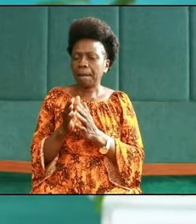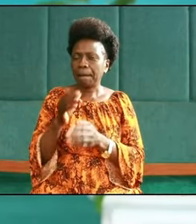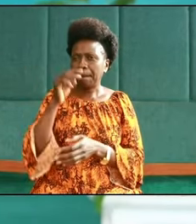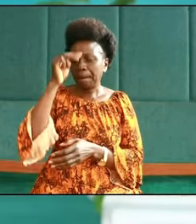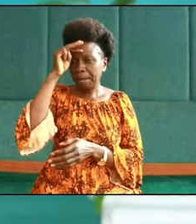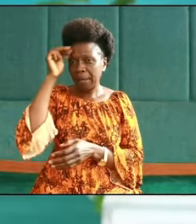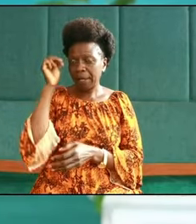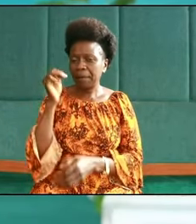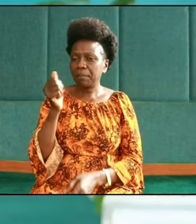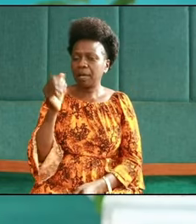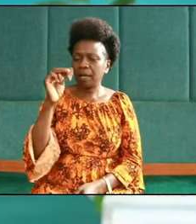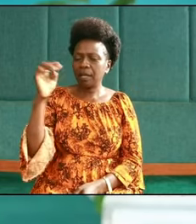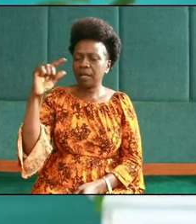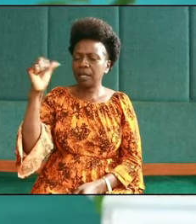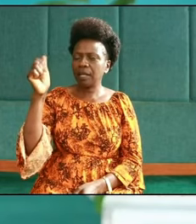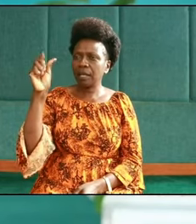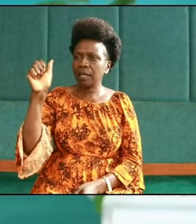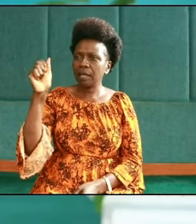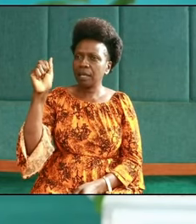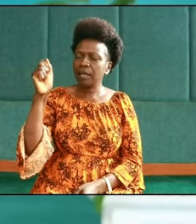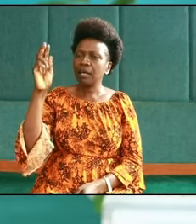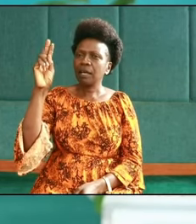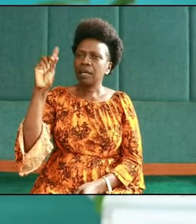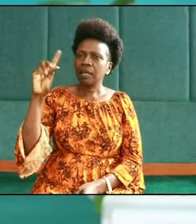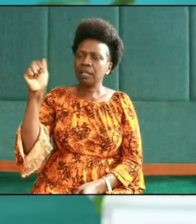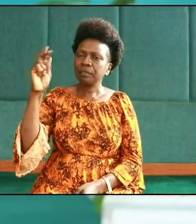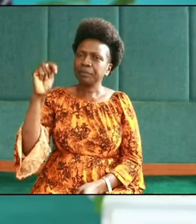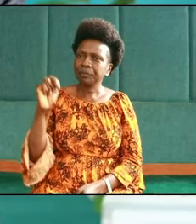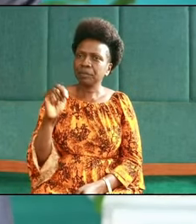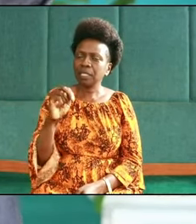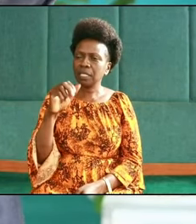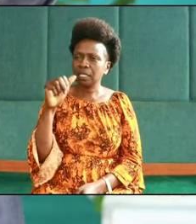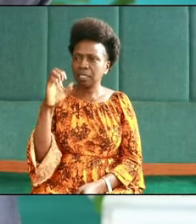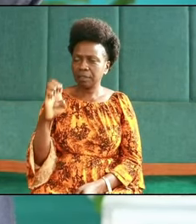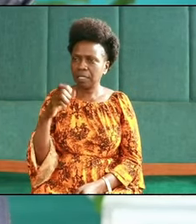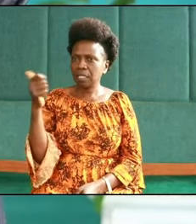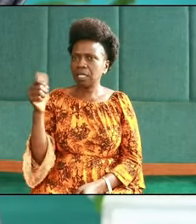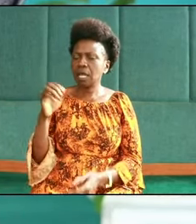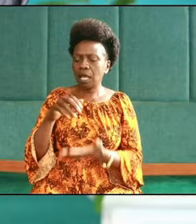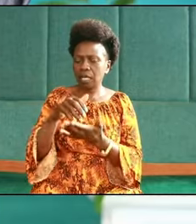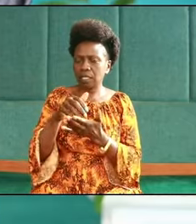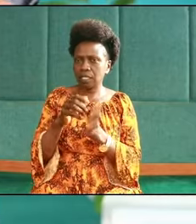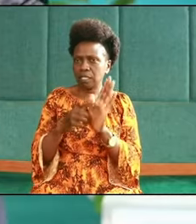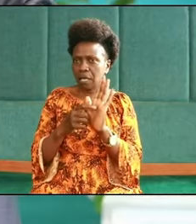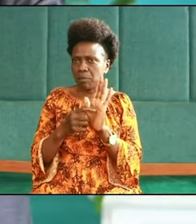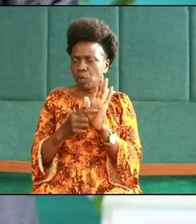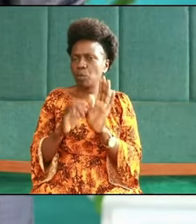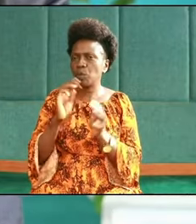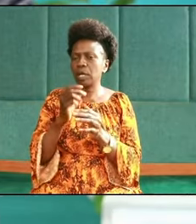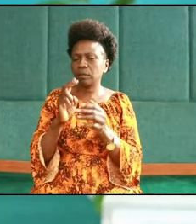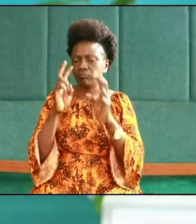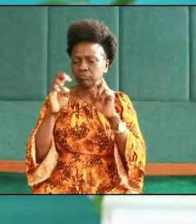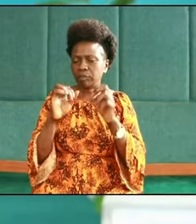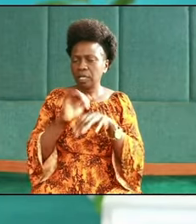Mary Magdalene is the other example we are looking at. In